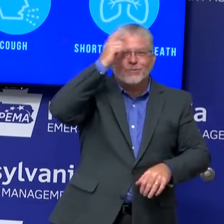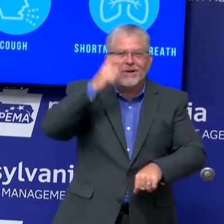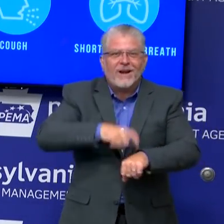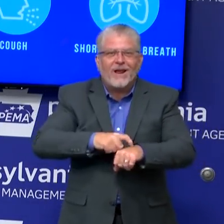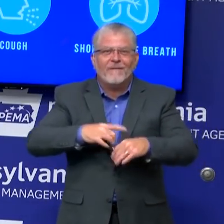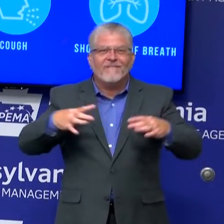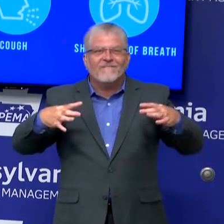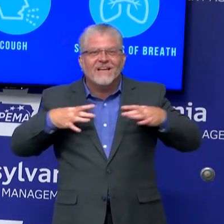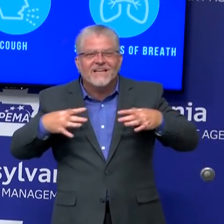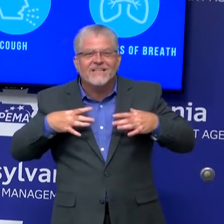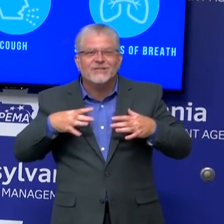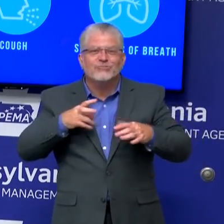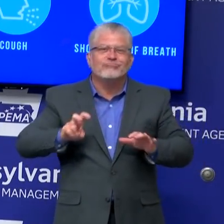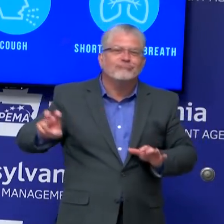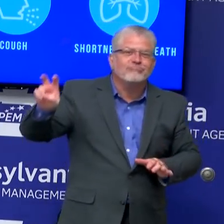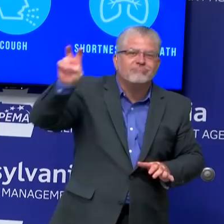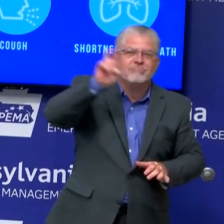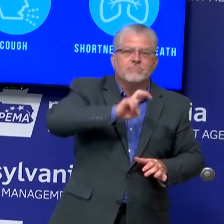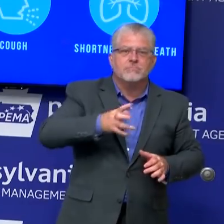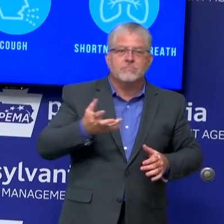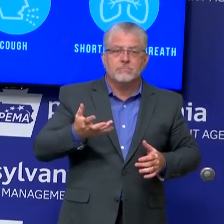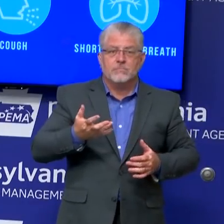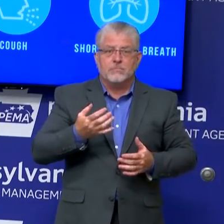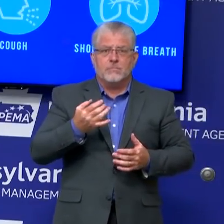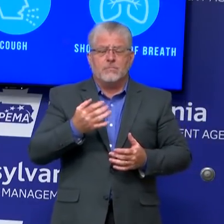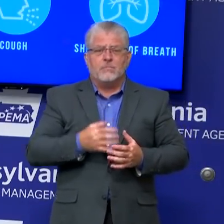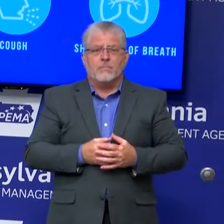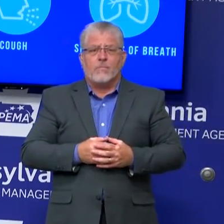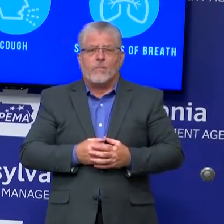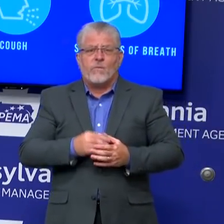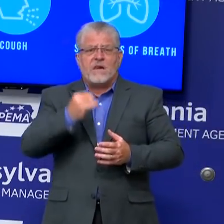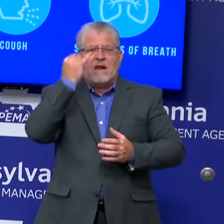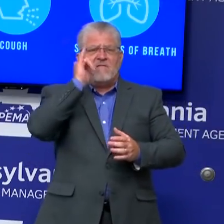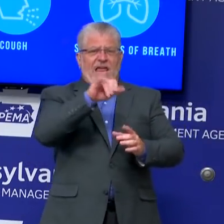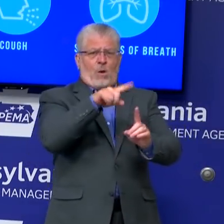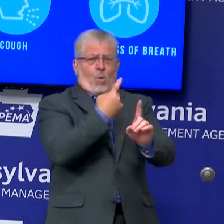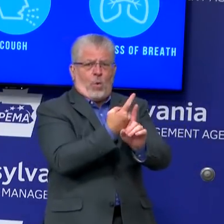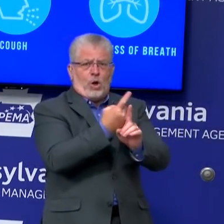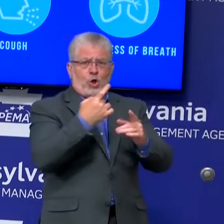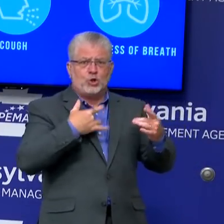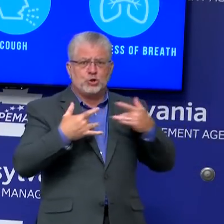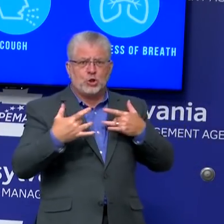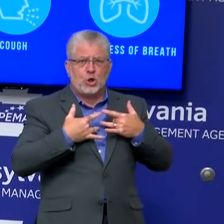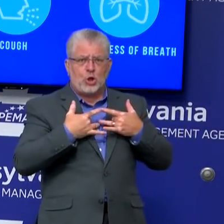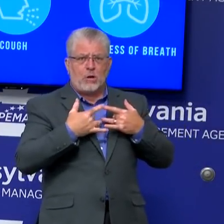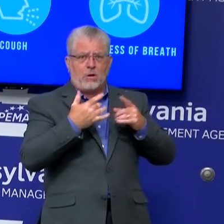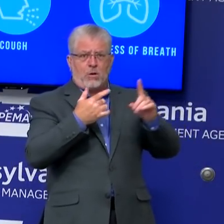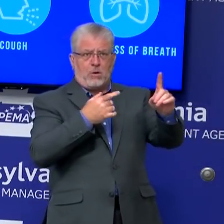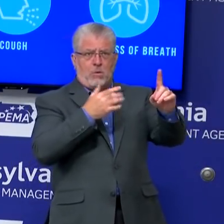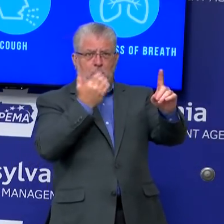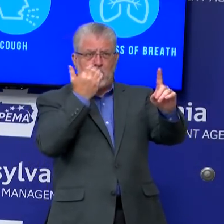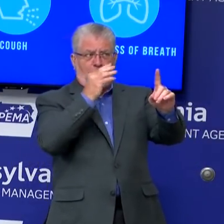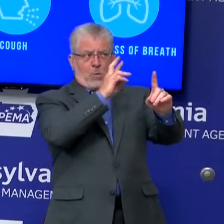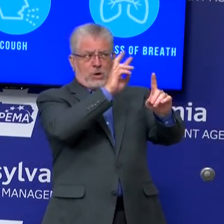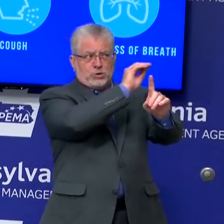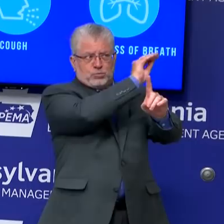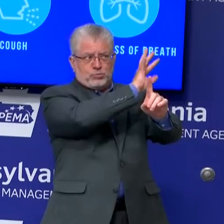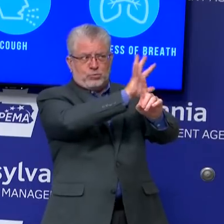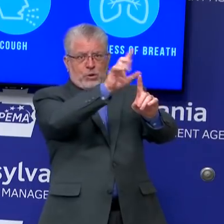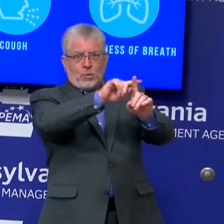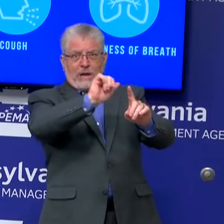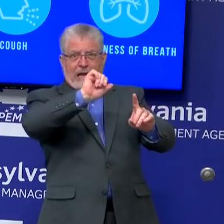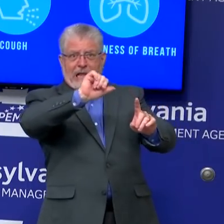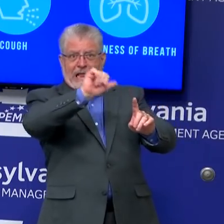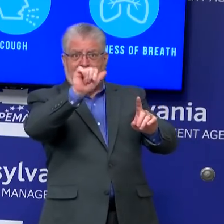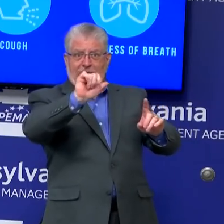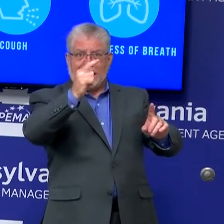And if that were only the case, we would have enough to be concerned about what was coming east. But even more worrisome now is a